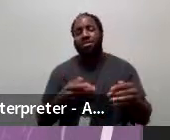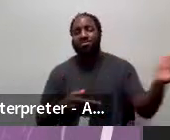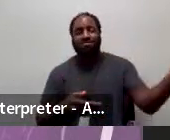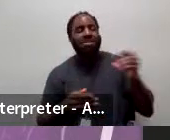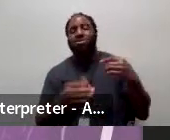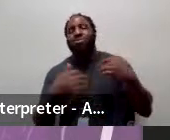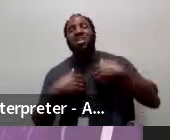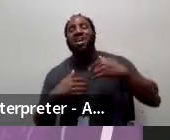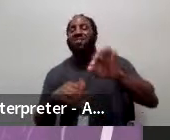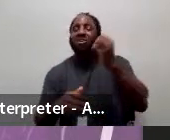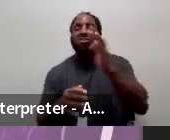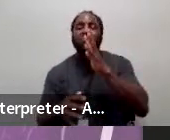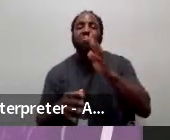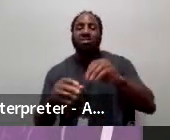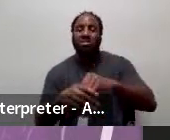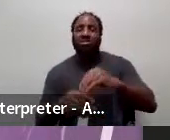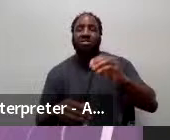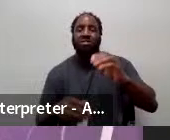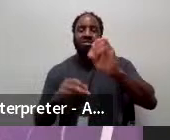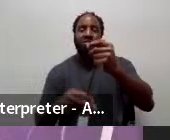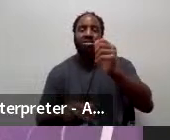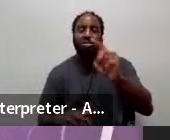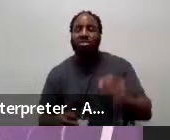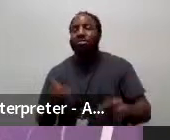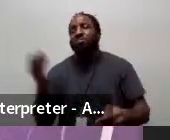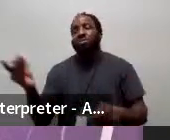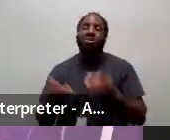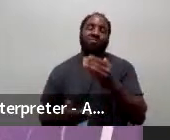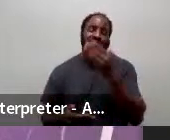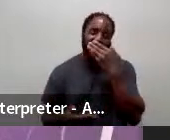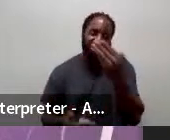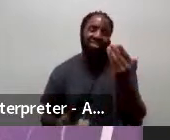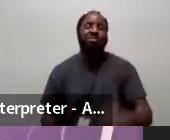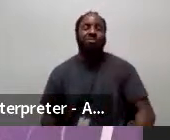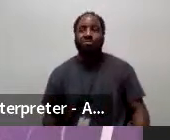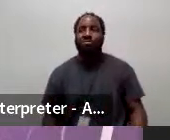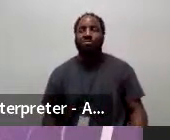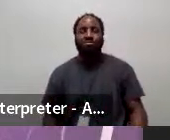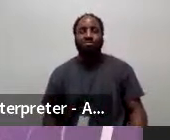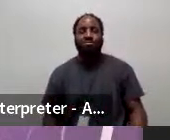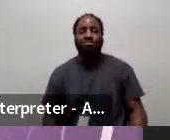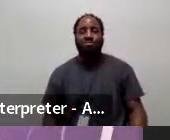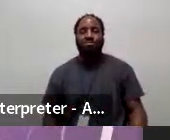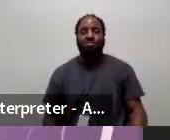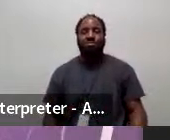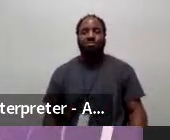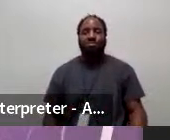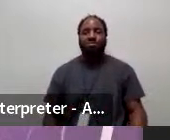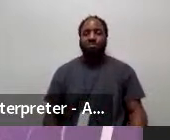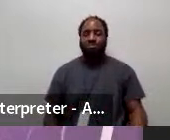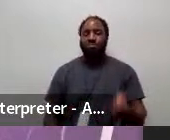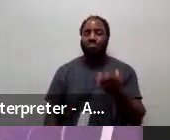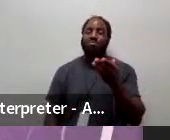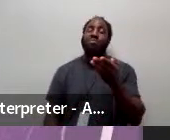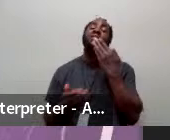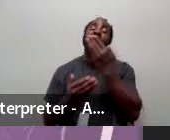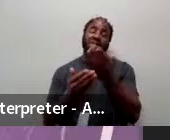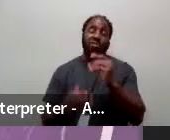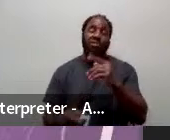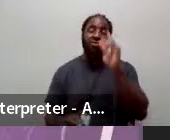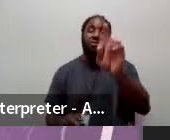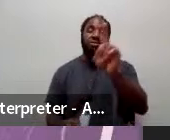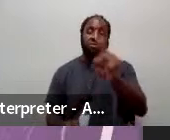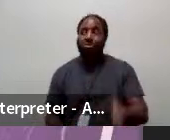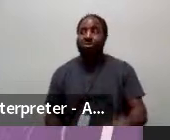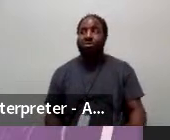speakers in the queue. Okay, my time's up. That's fine. Thank you so much. Thank you. Yeah, thank you, Mr. Hamilton, for your question, and thank you,